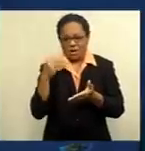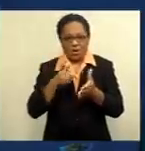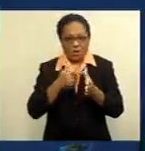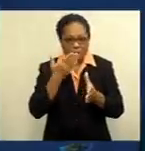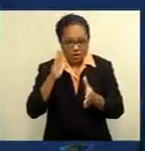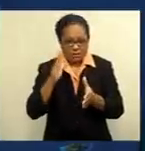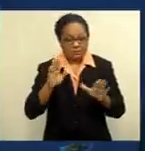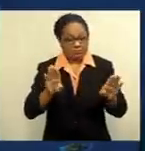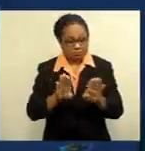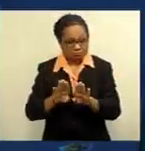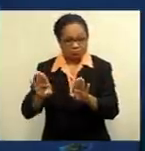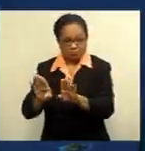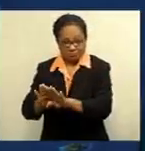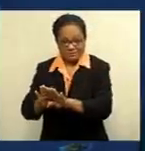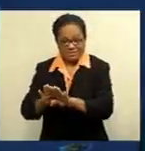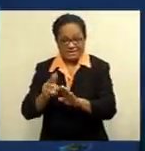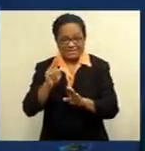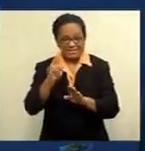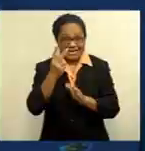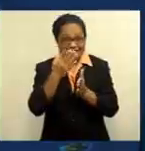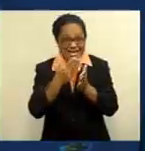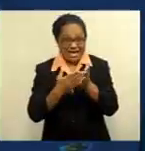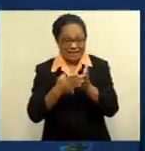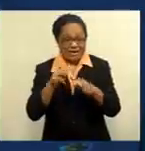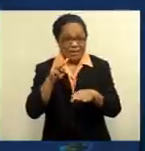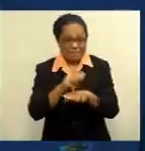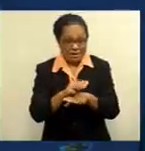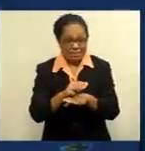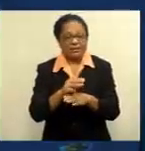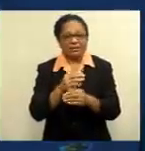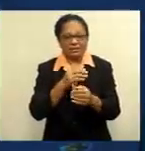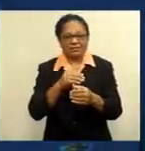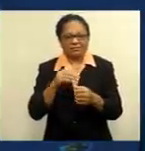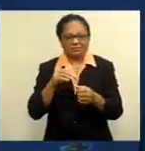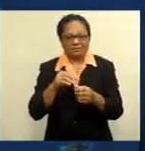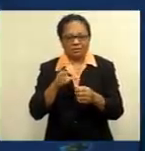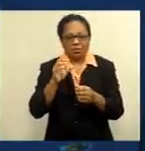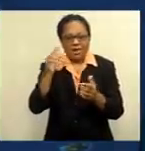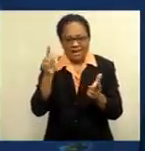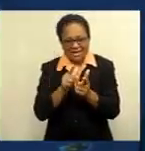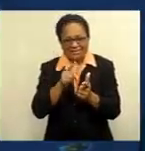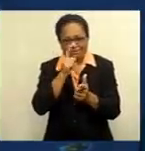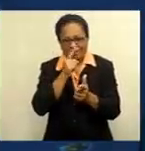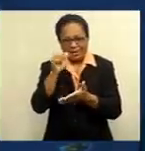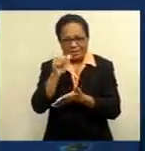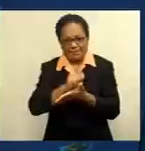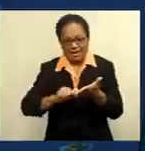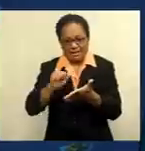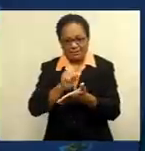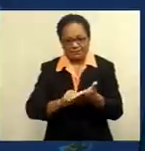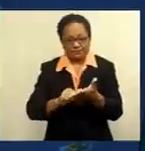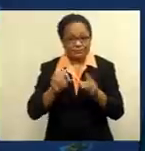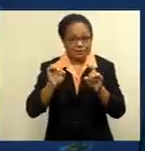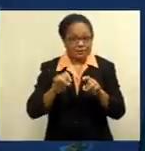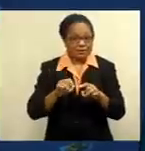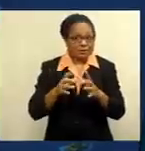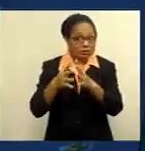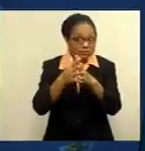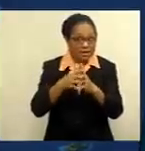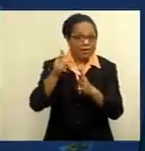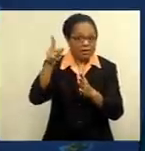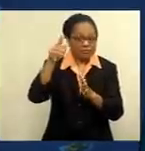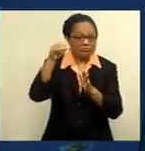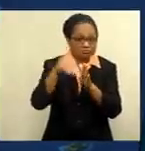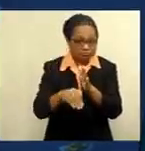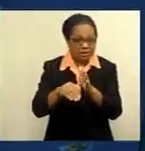measures introduced in the second half of the month led to reduced spending. The US dollar dipped as Treasury yields fell after the